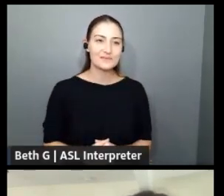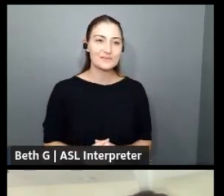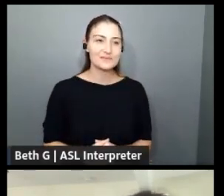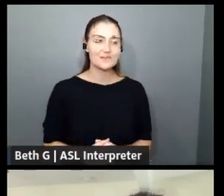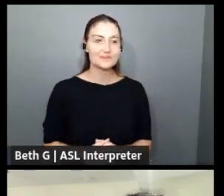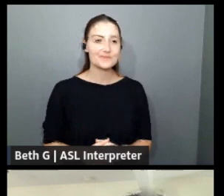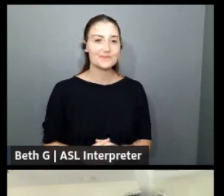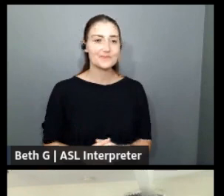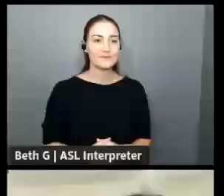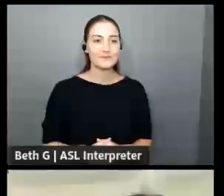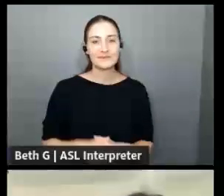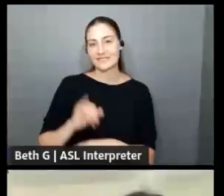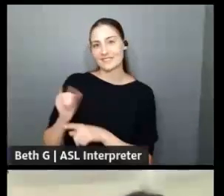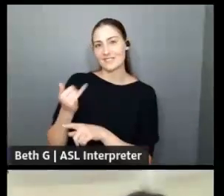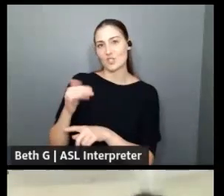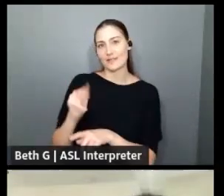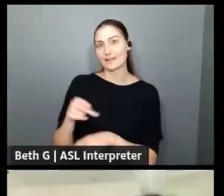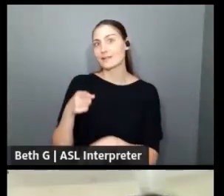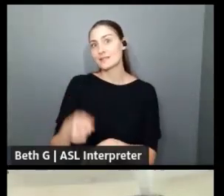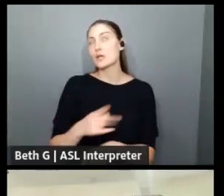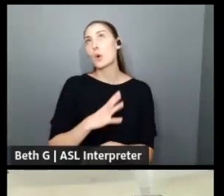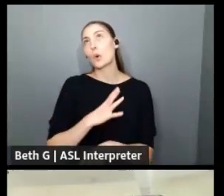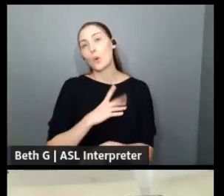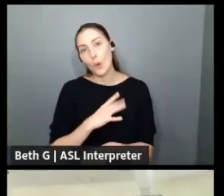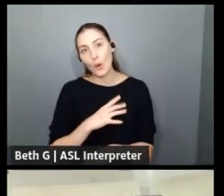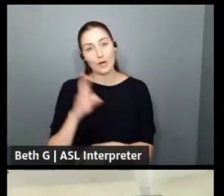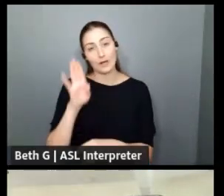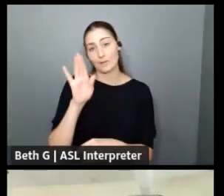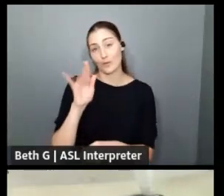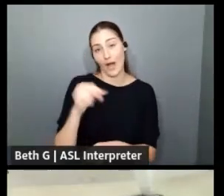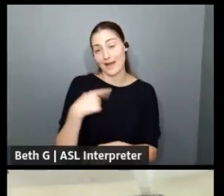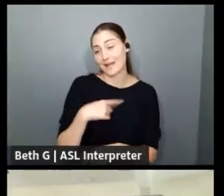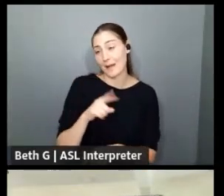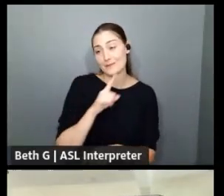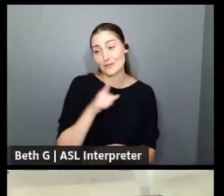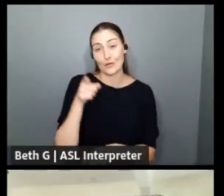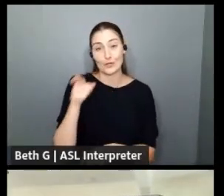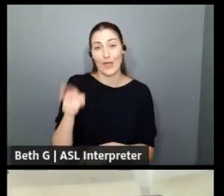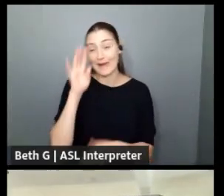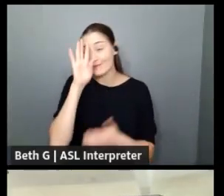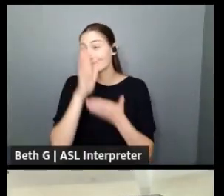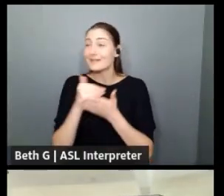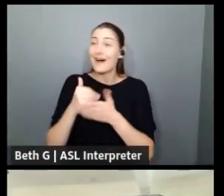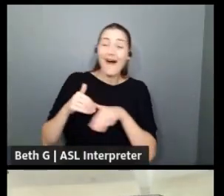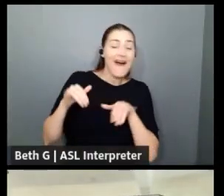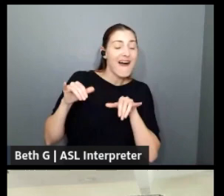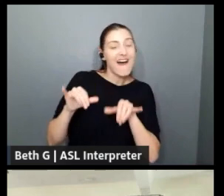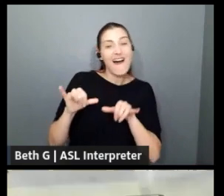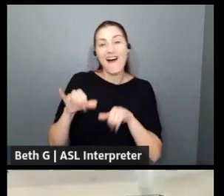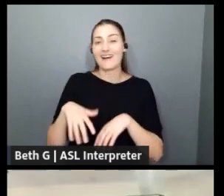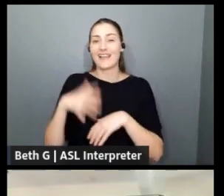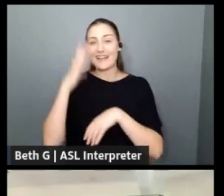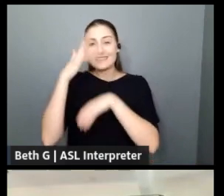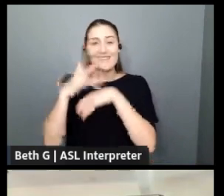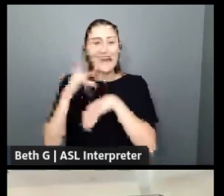This is so cool. Brian, I'm sure you're just like geeking out like right now. I know how obsessed you are with